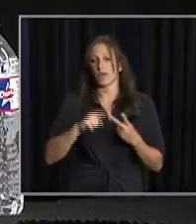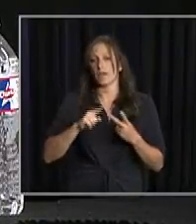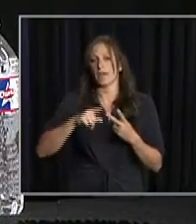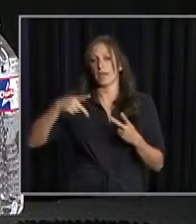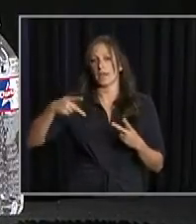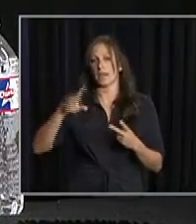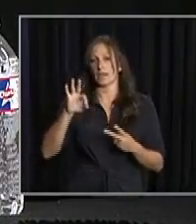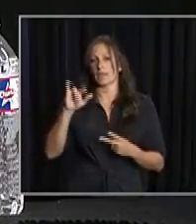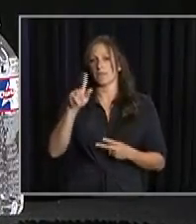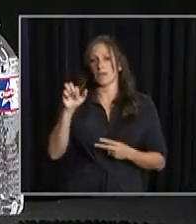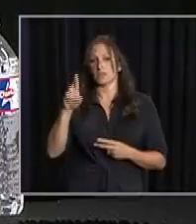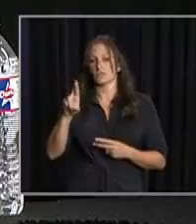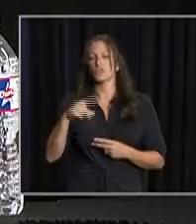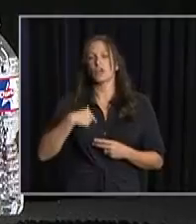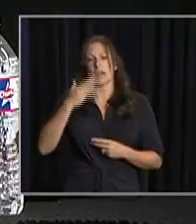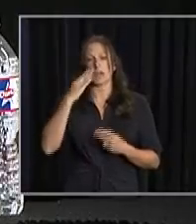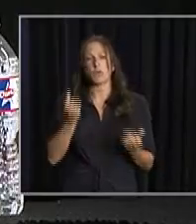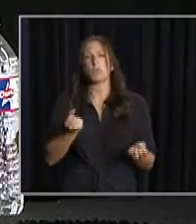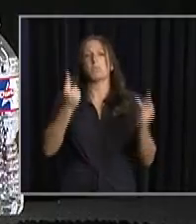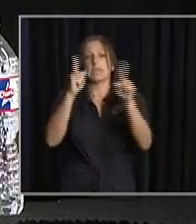there may be some difference of opinion, the